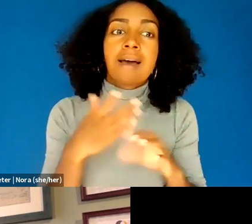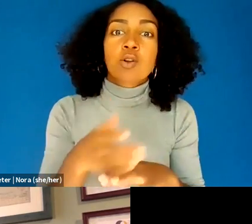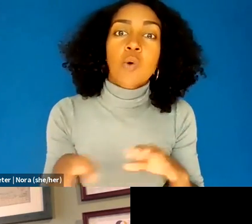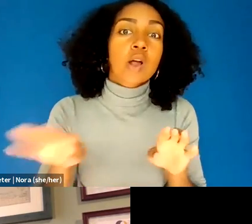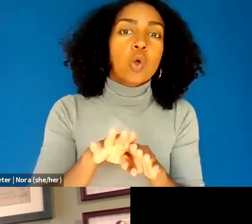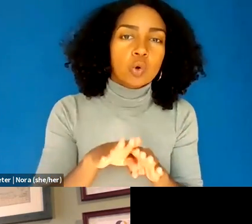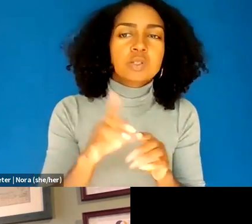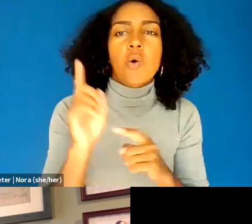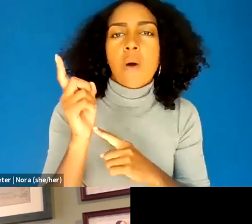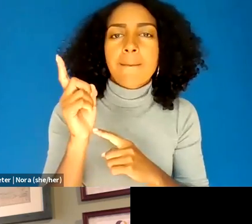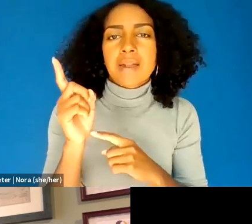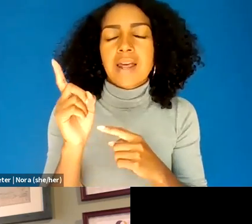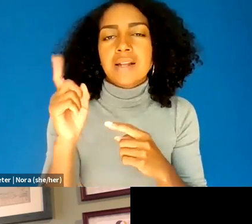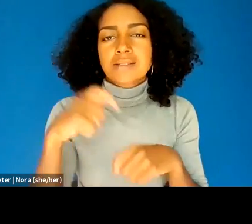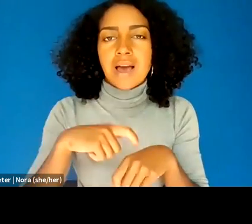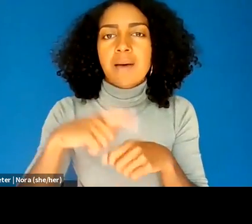great. Great.